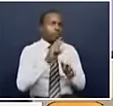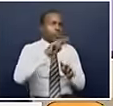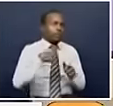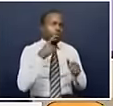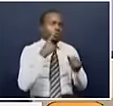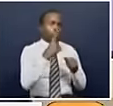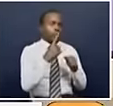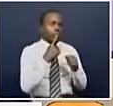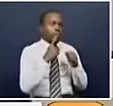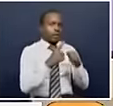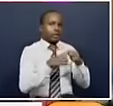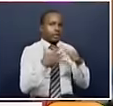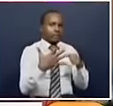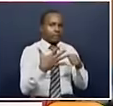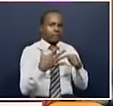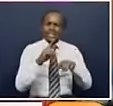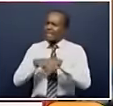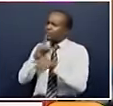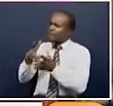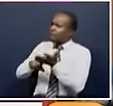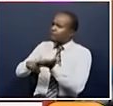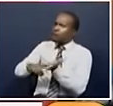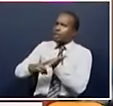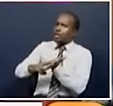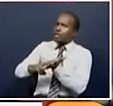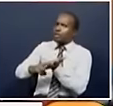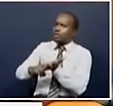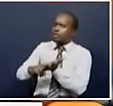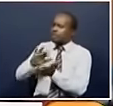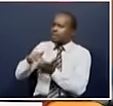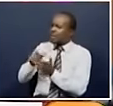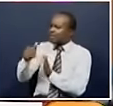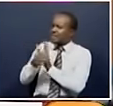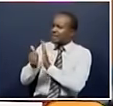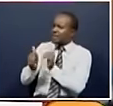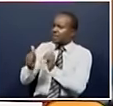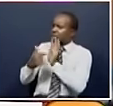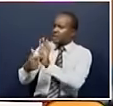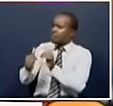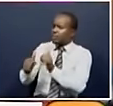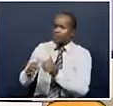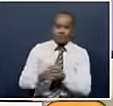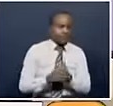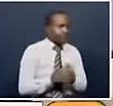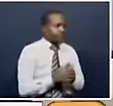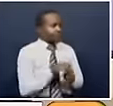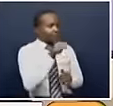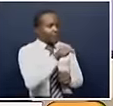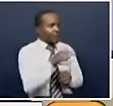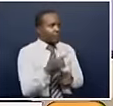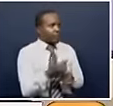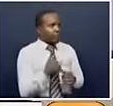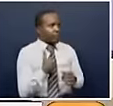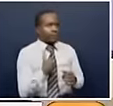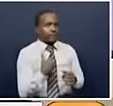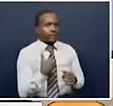2,175. So when you say vocational centers, what skills are we looking at? Just give us examples. Okay, we are looking at